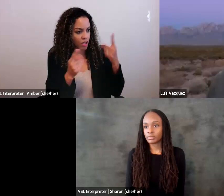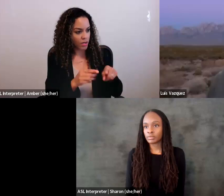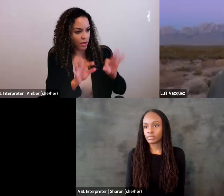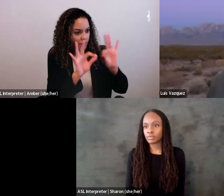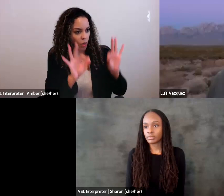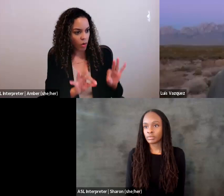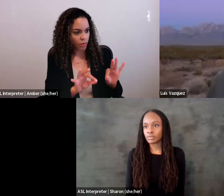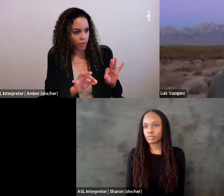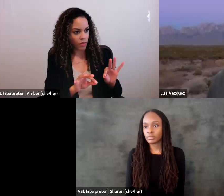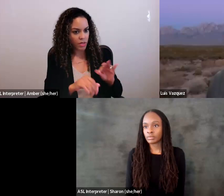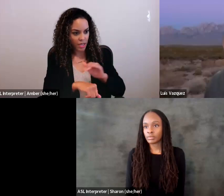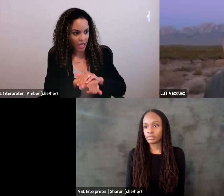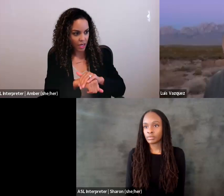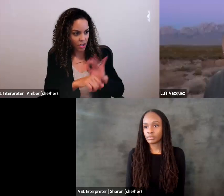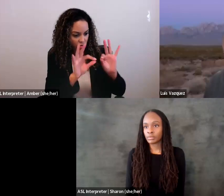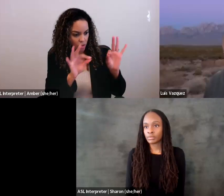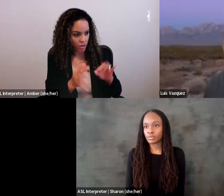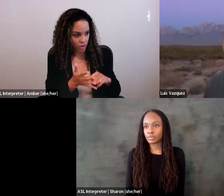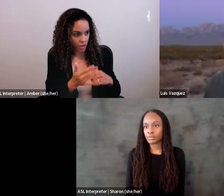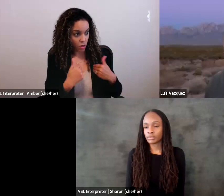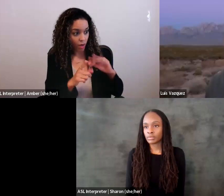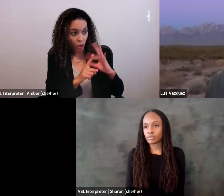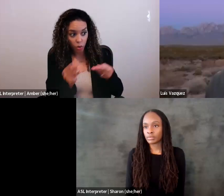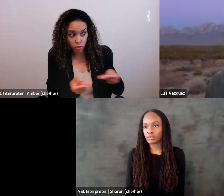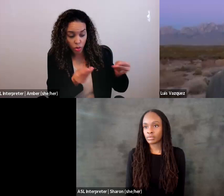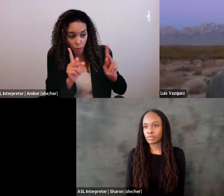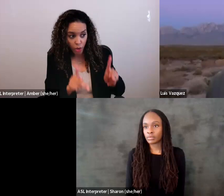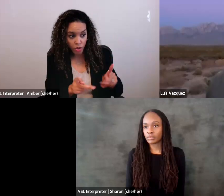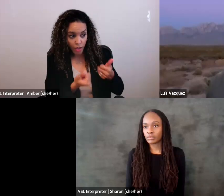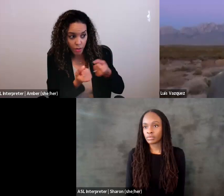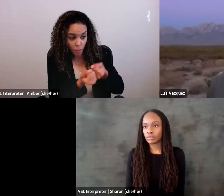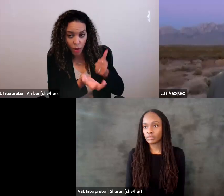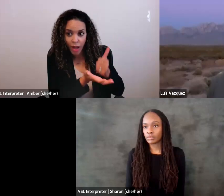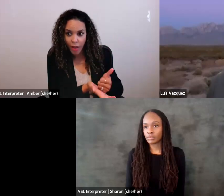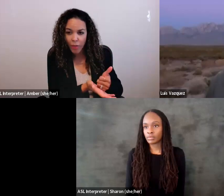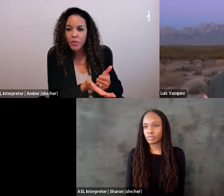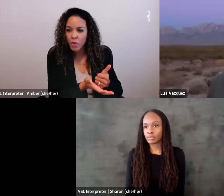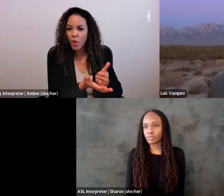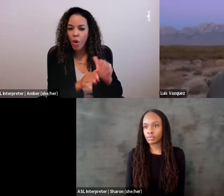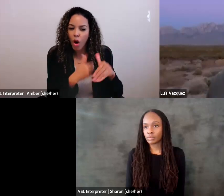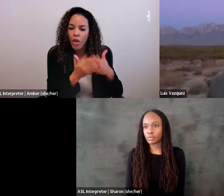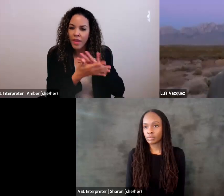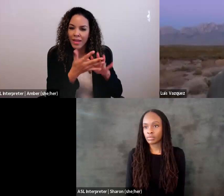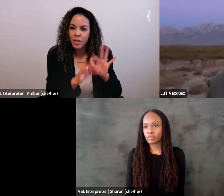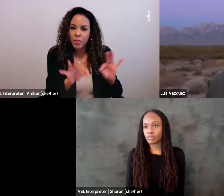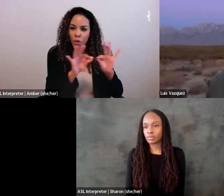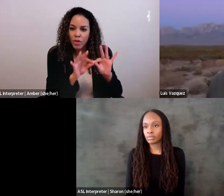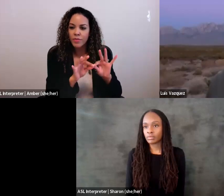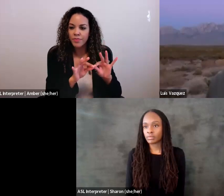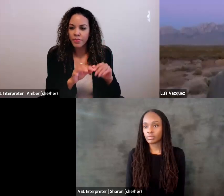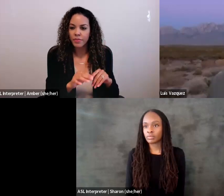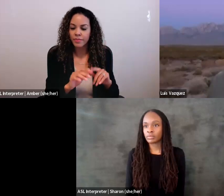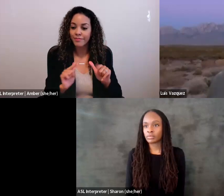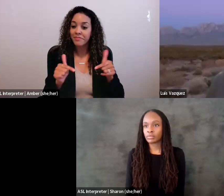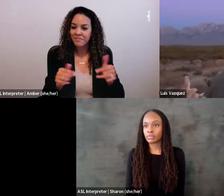It's in English. You have a cultural broker that can interpret. Are you going to audio tape it and say it in Spanish? Are